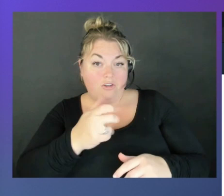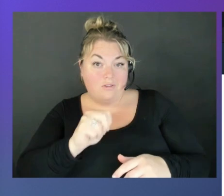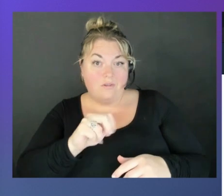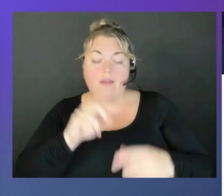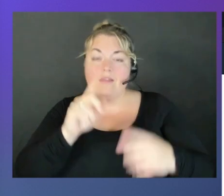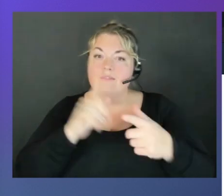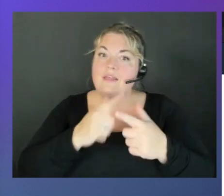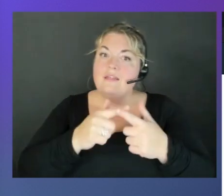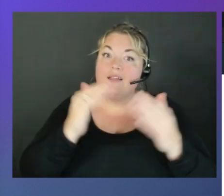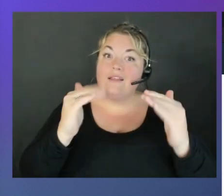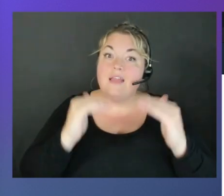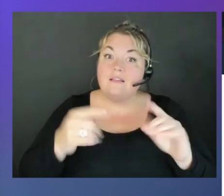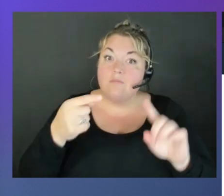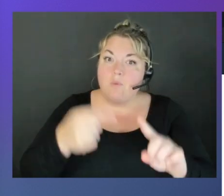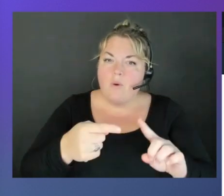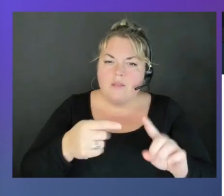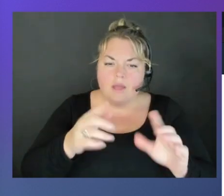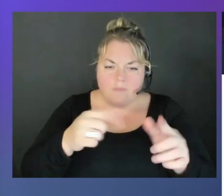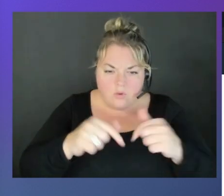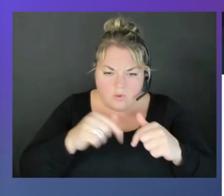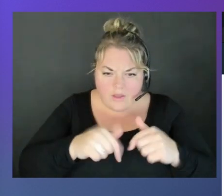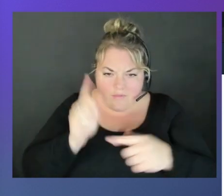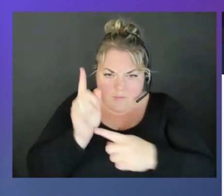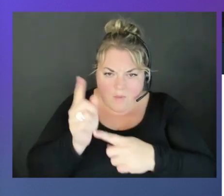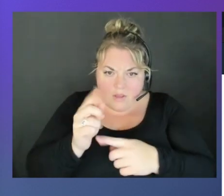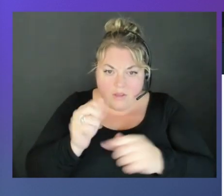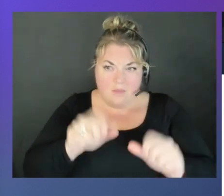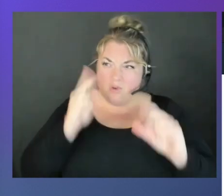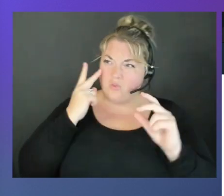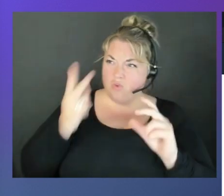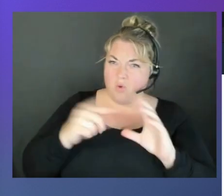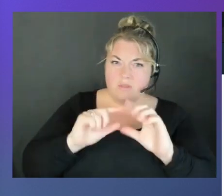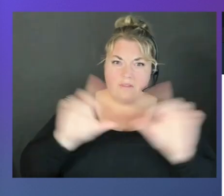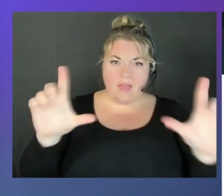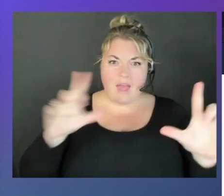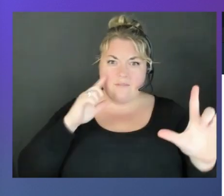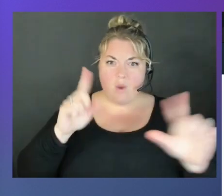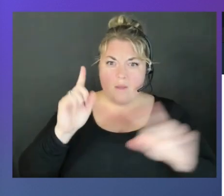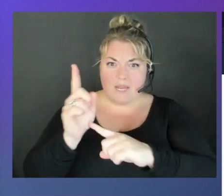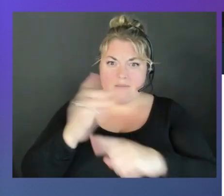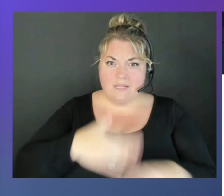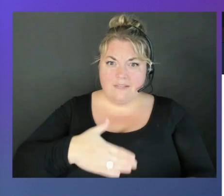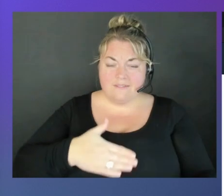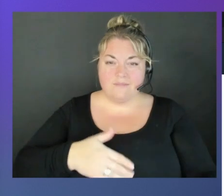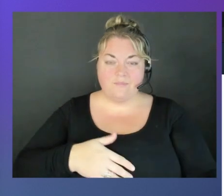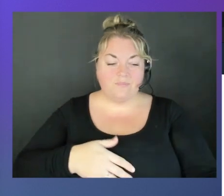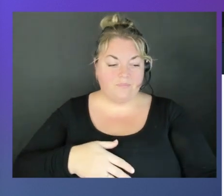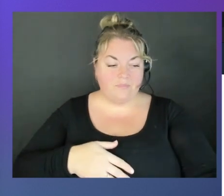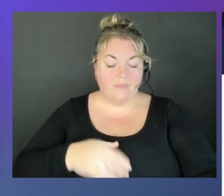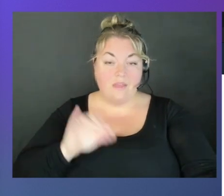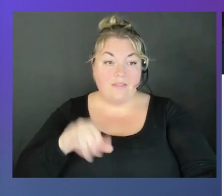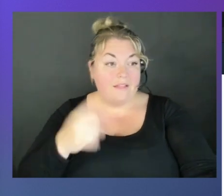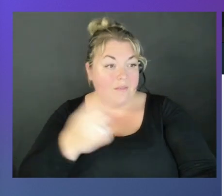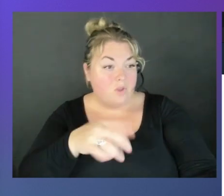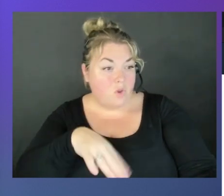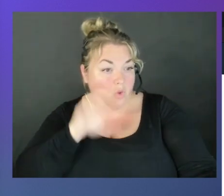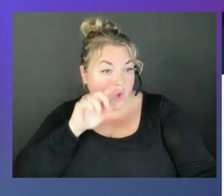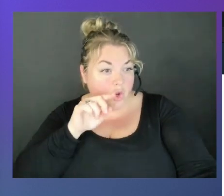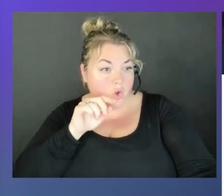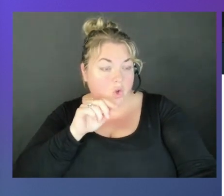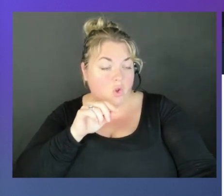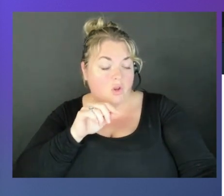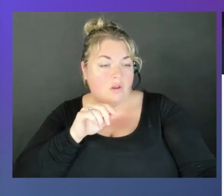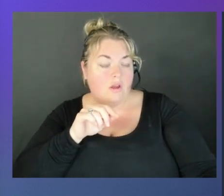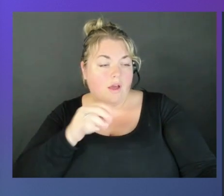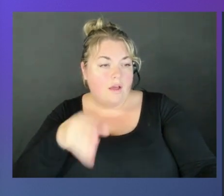and I'm going to progress here for a moment. Can we show the slide for a minute, please? And that's something you learn as you're going through